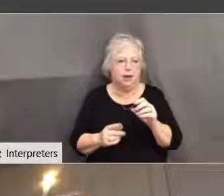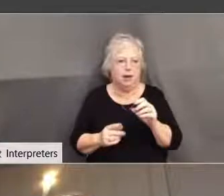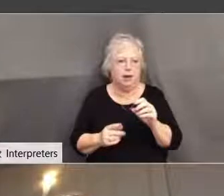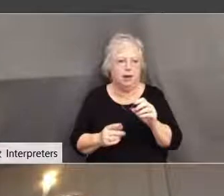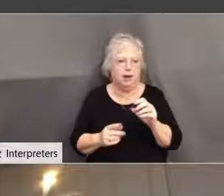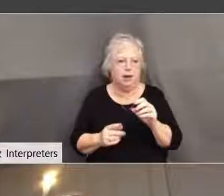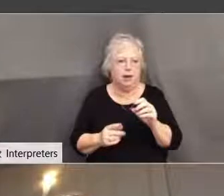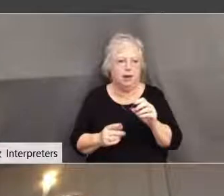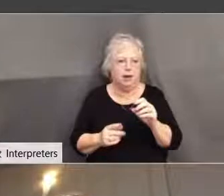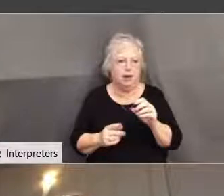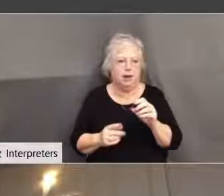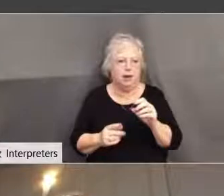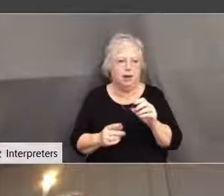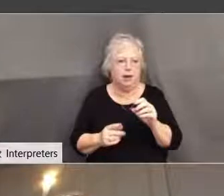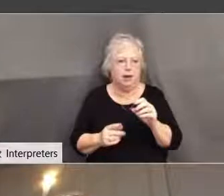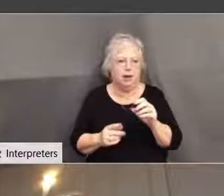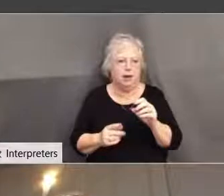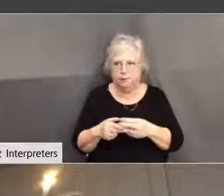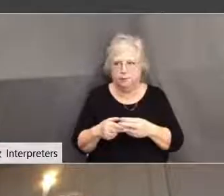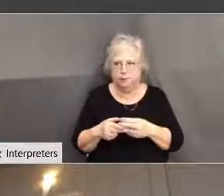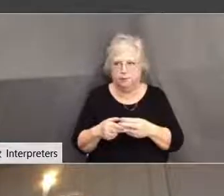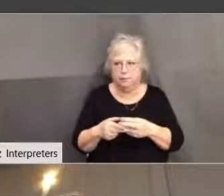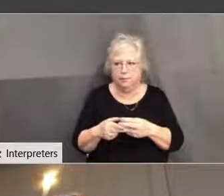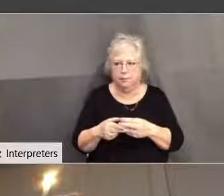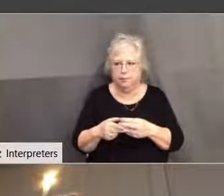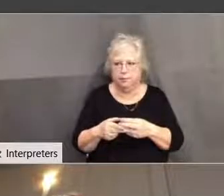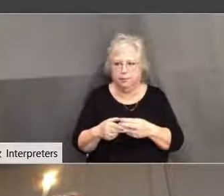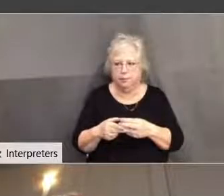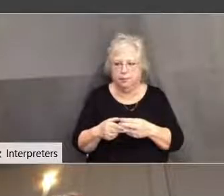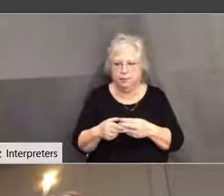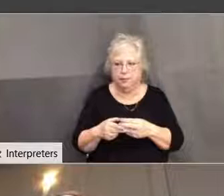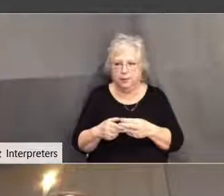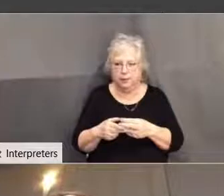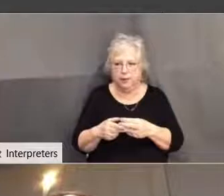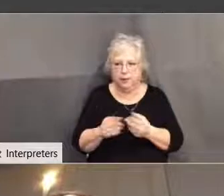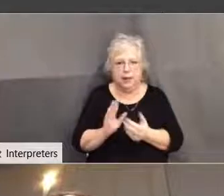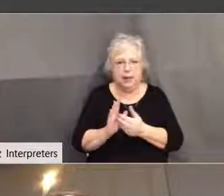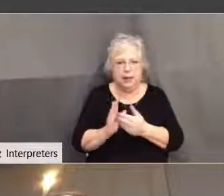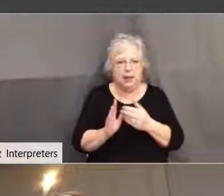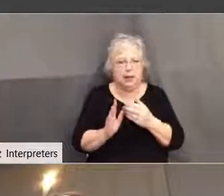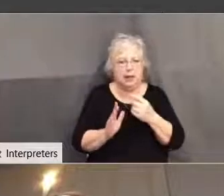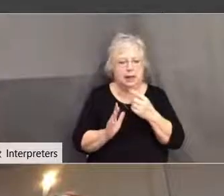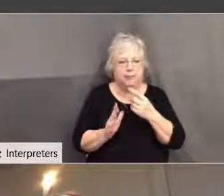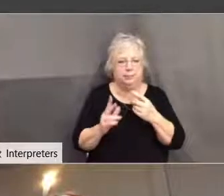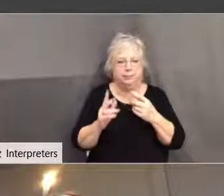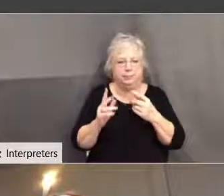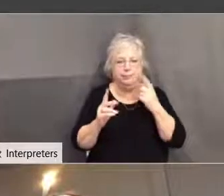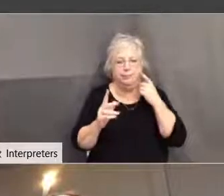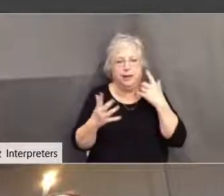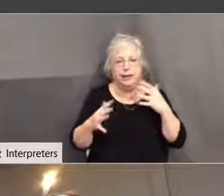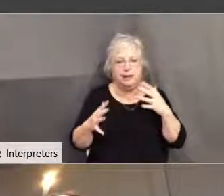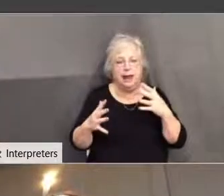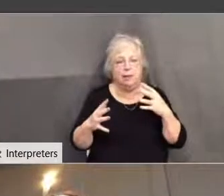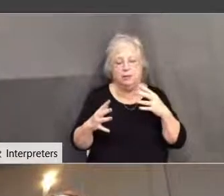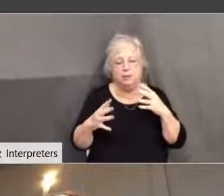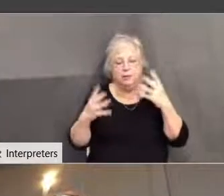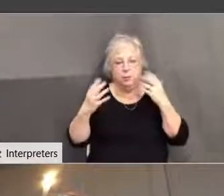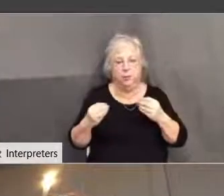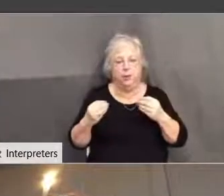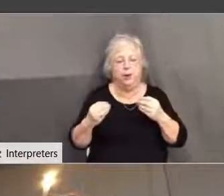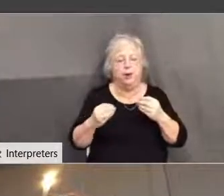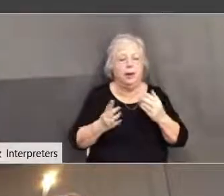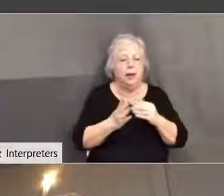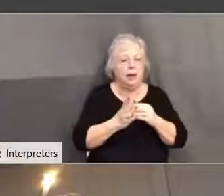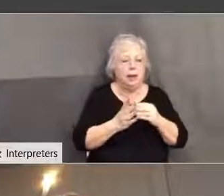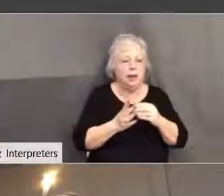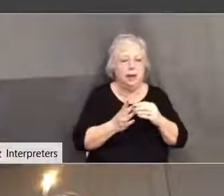when. If we should go with this particular proposal for Mr. Kane now, is that we prepare our